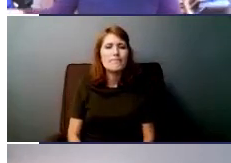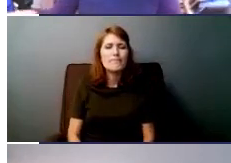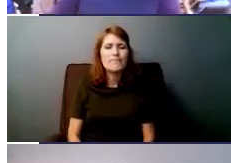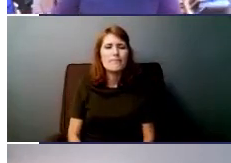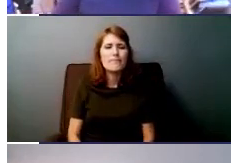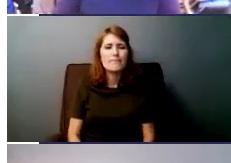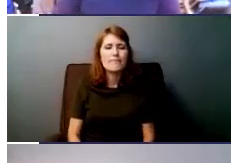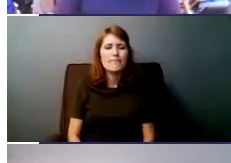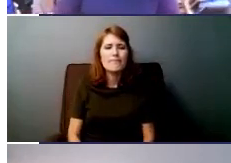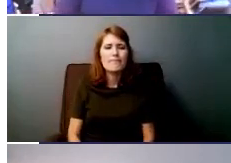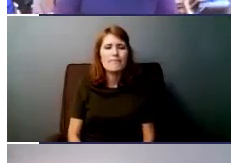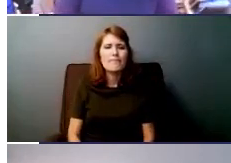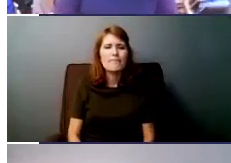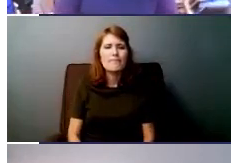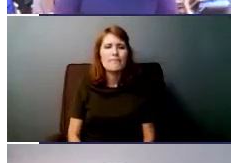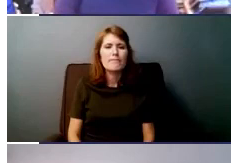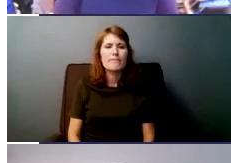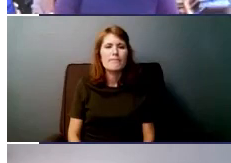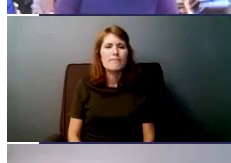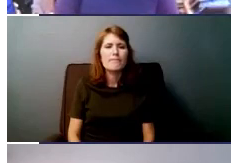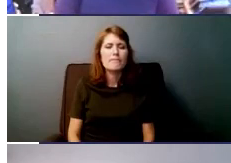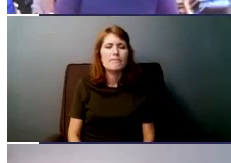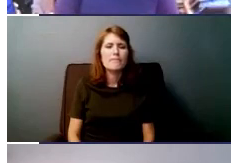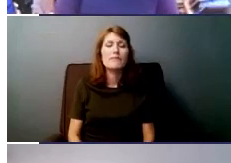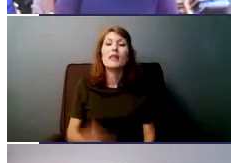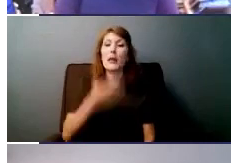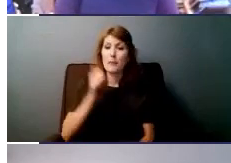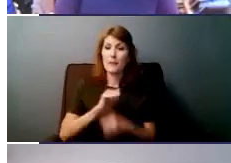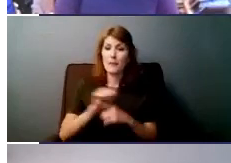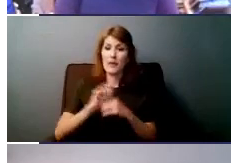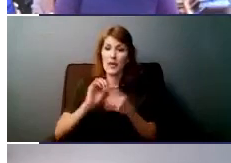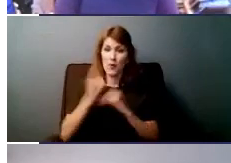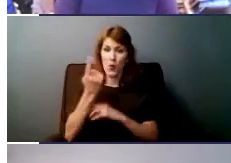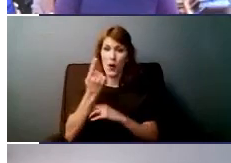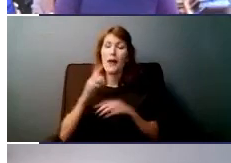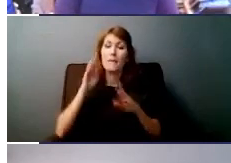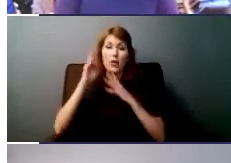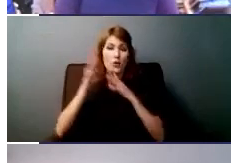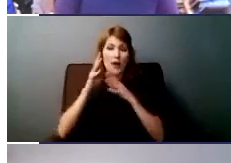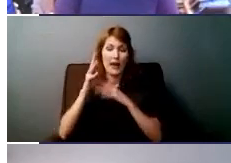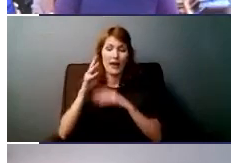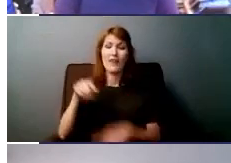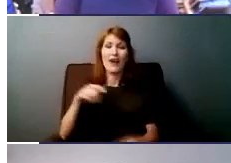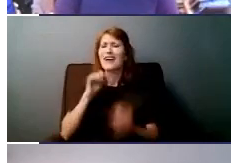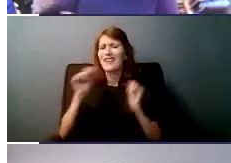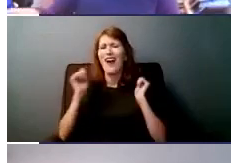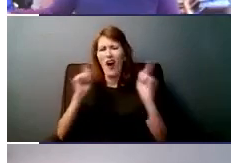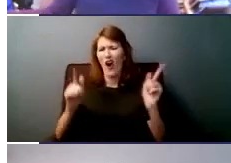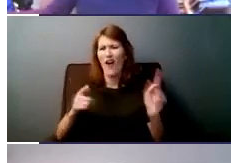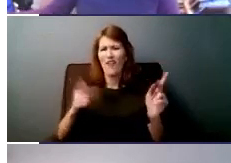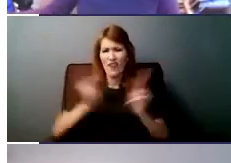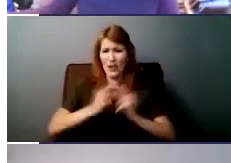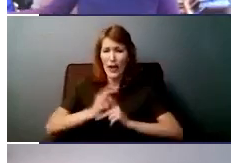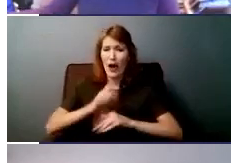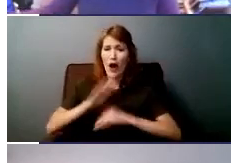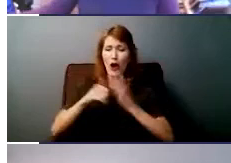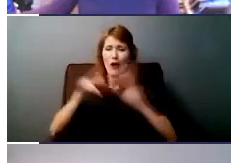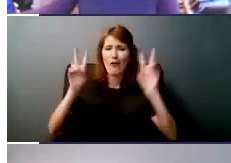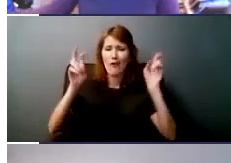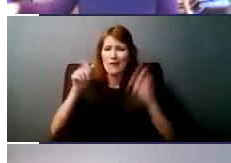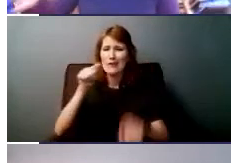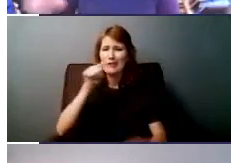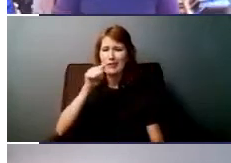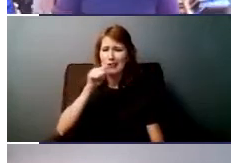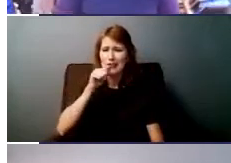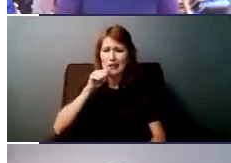All right, a couple of best practices. Number one, be creative. No one's figured out all the secret sauce. No one's figured out the special recipe for